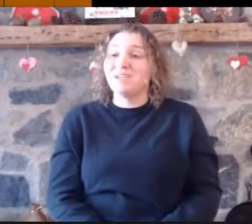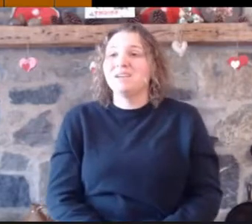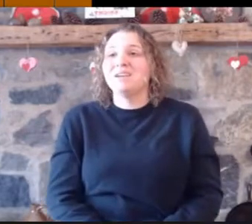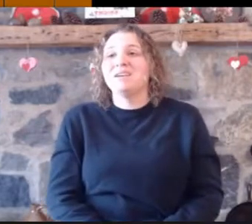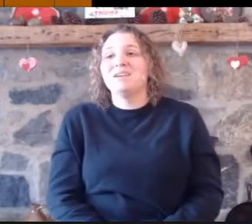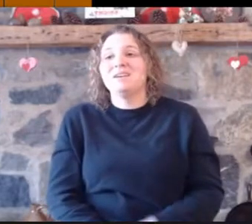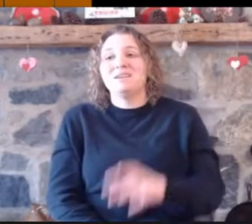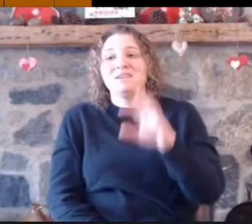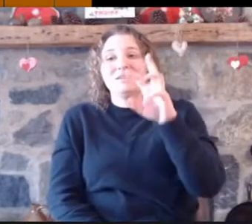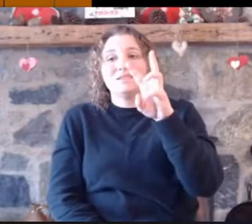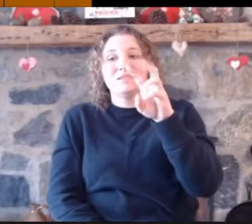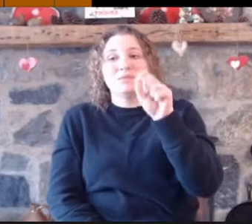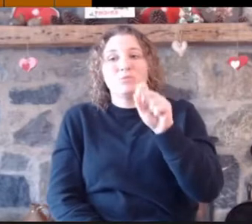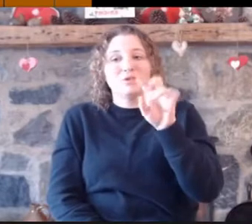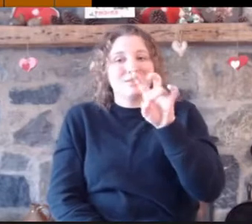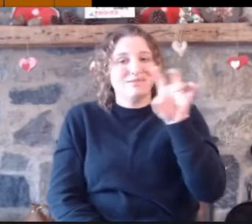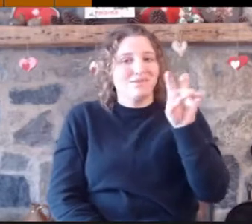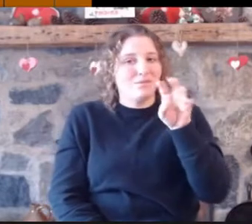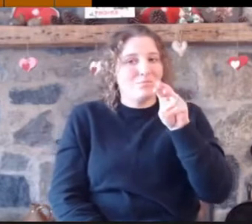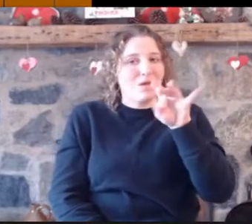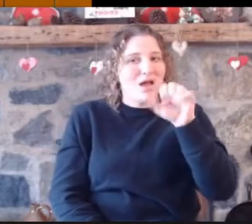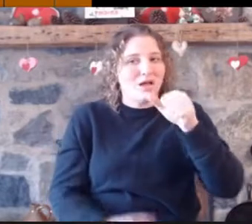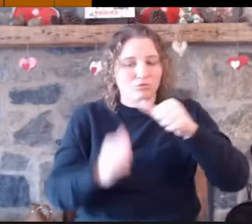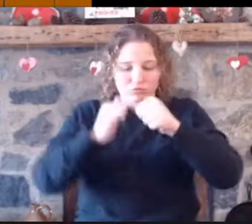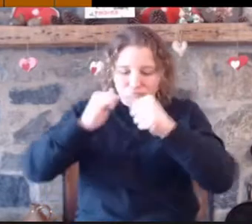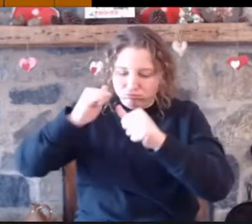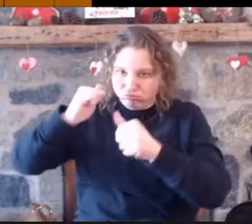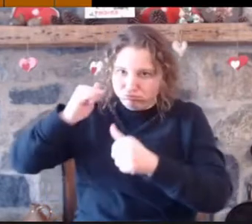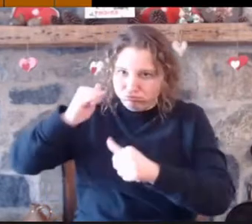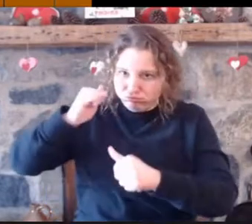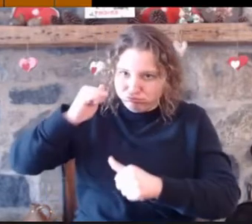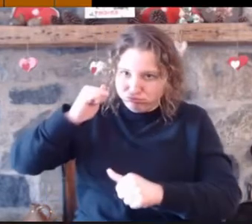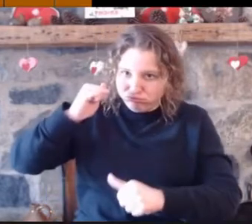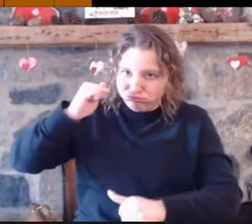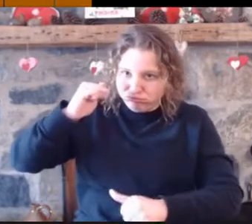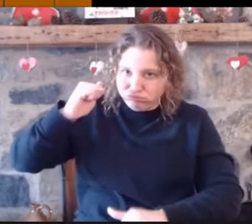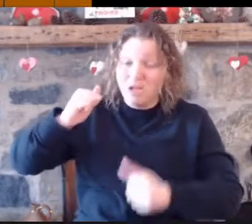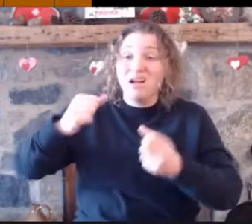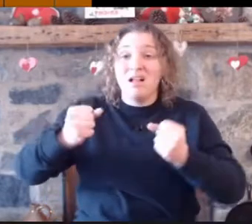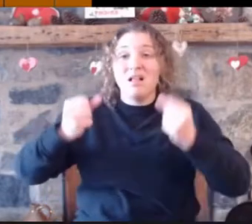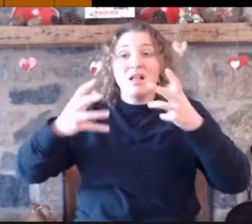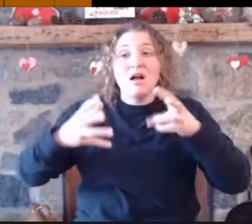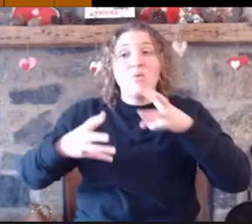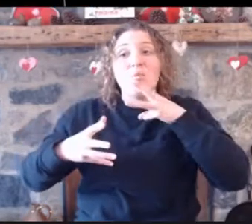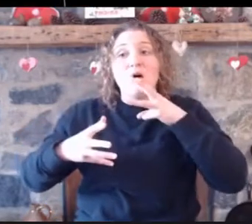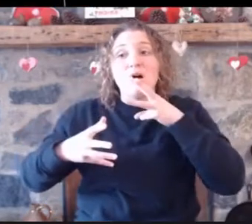6.77 miles deep, the Challenger Deep. That's a lot of water. 35,000 feet deep.